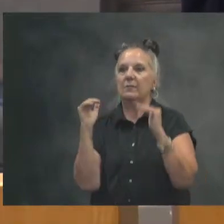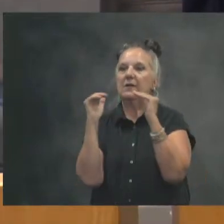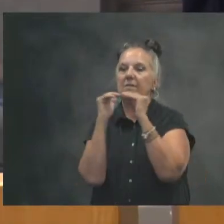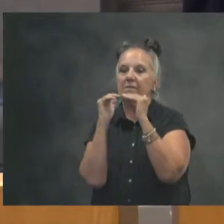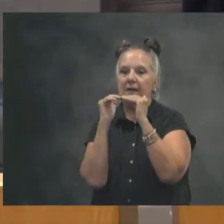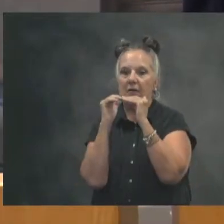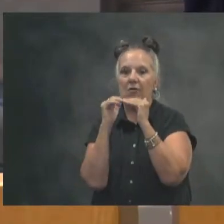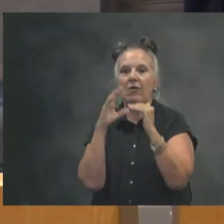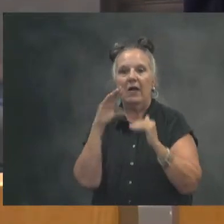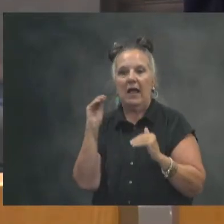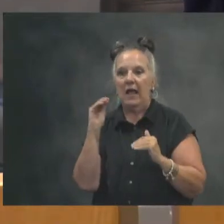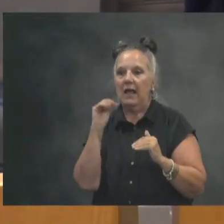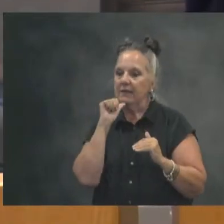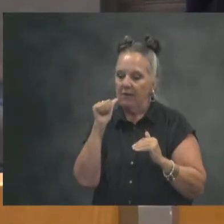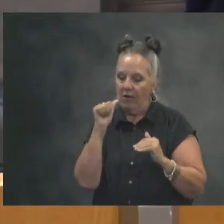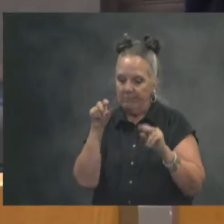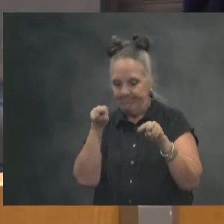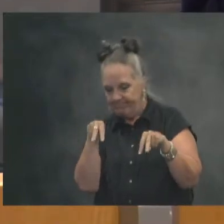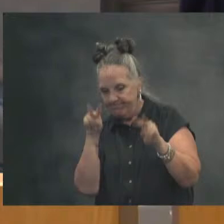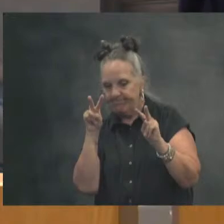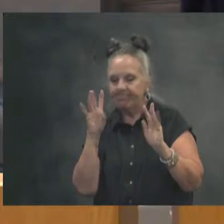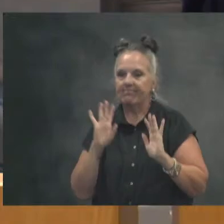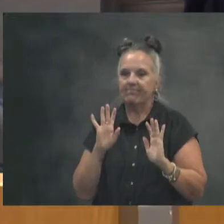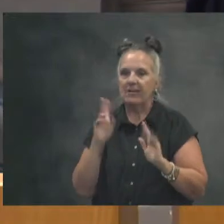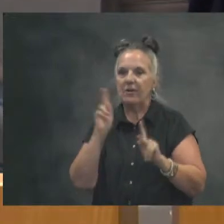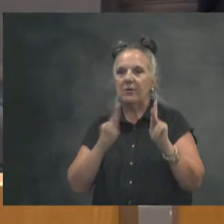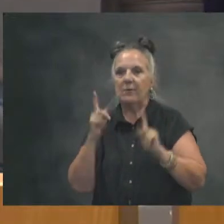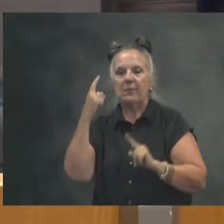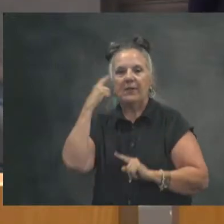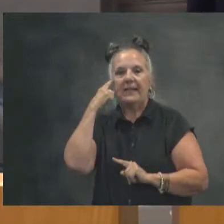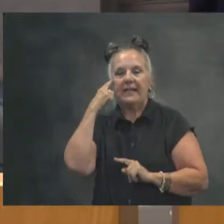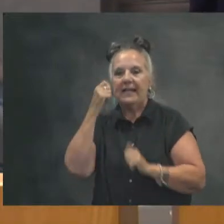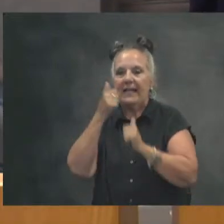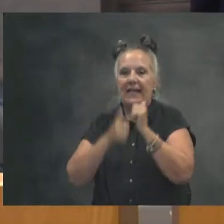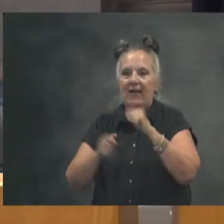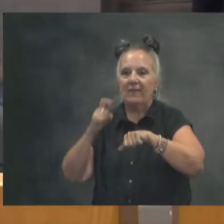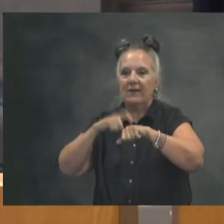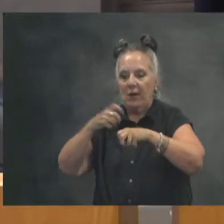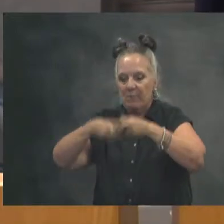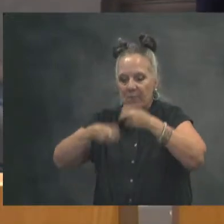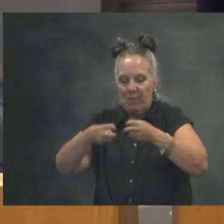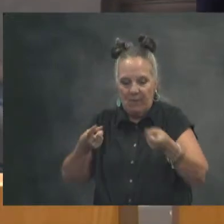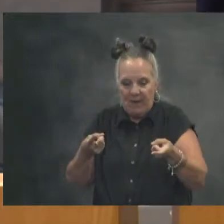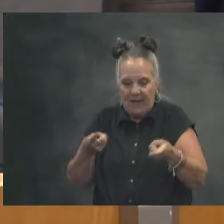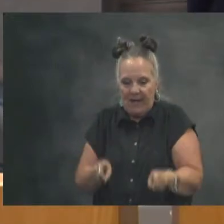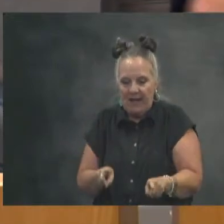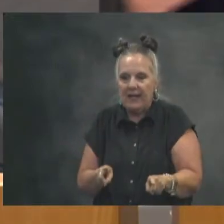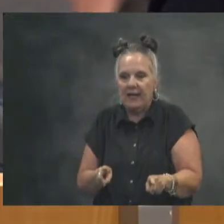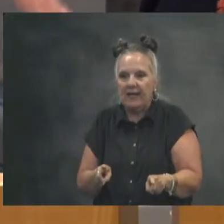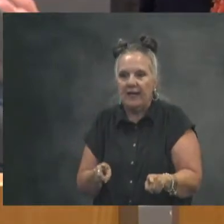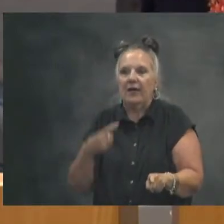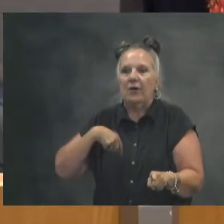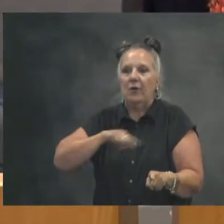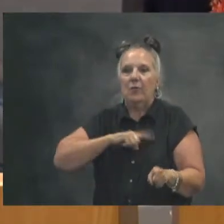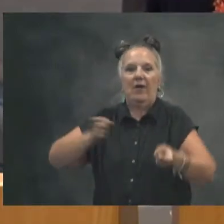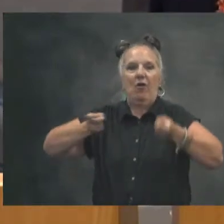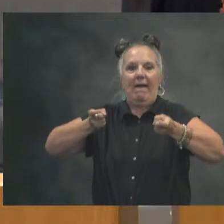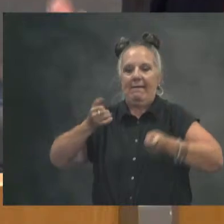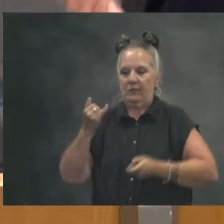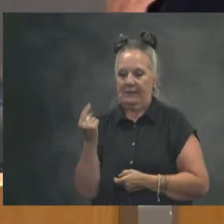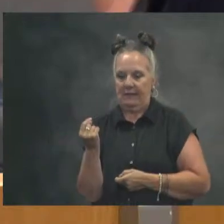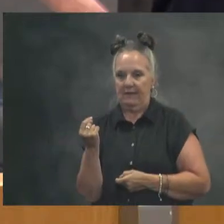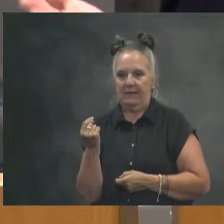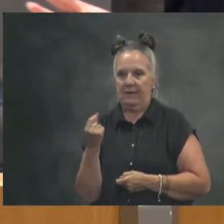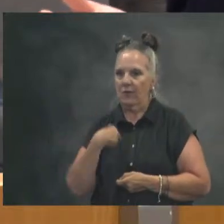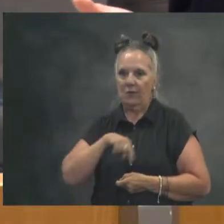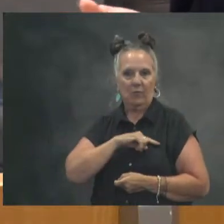impartial. So people think that every time some little problem happens that we are handling it.